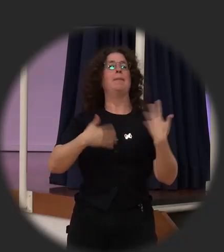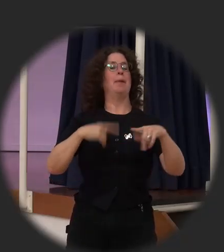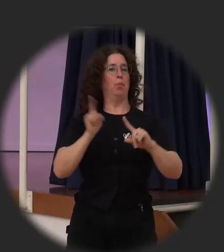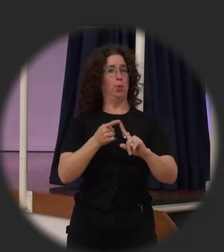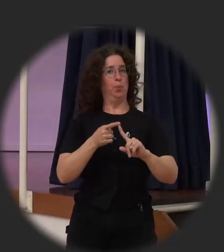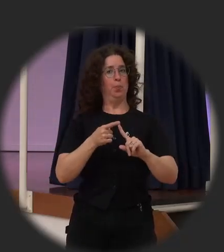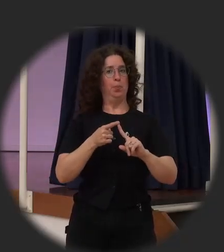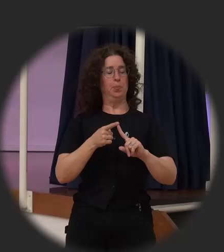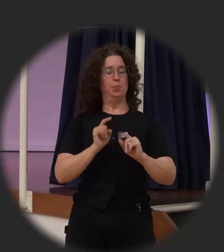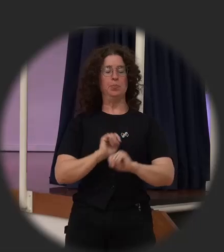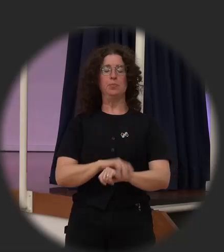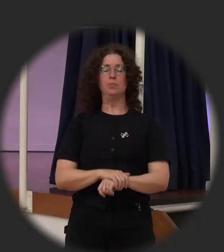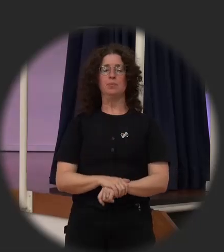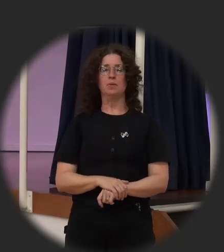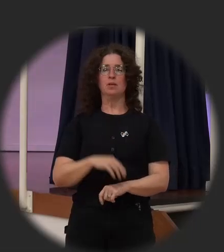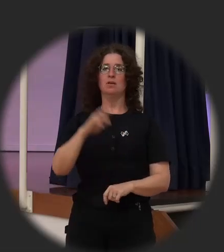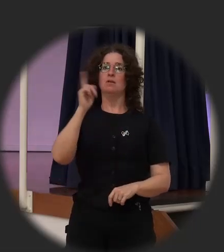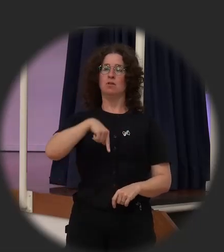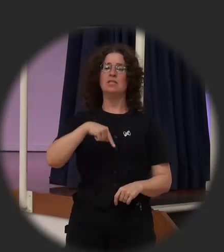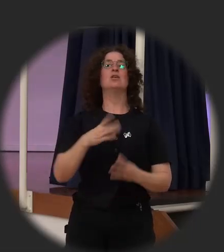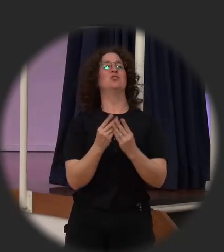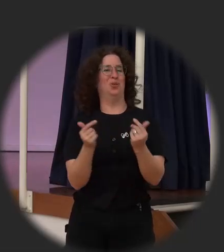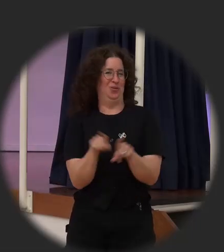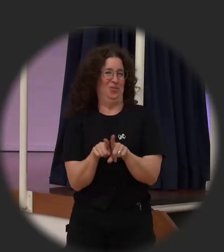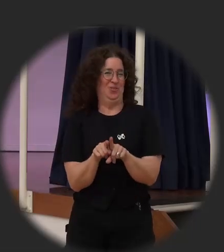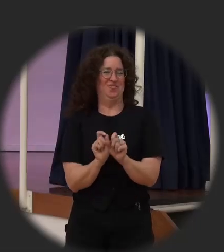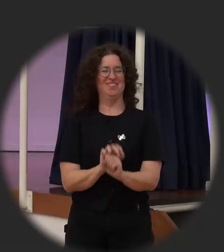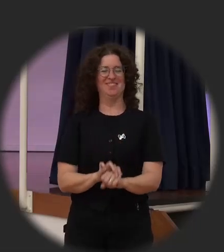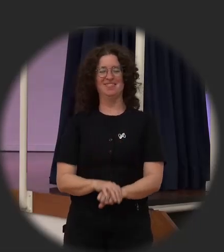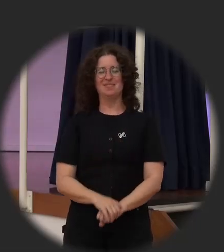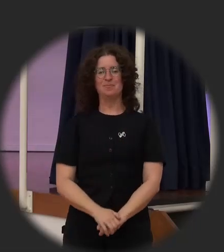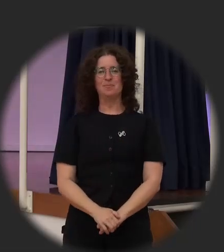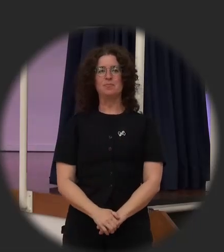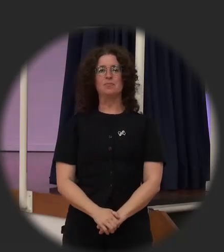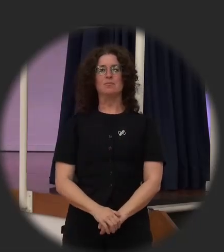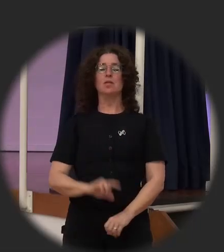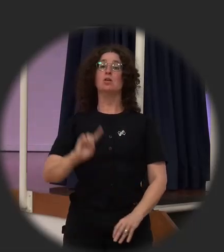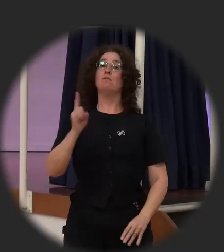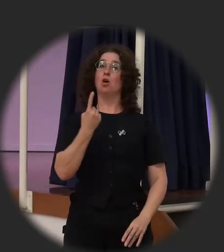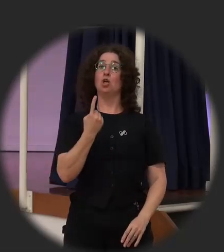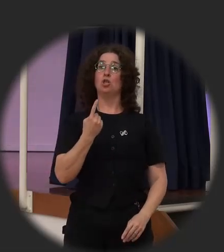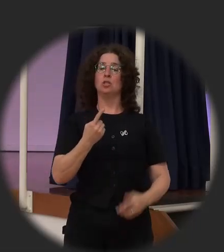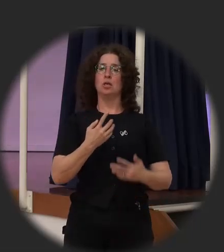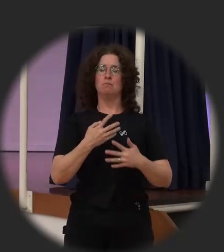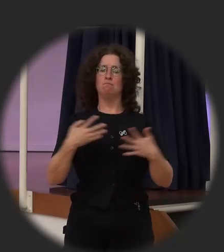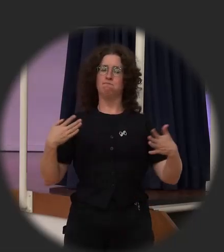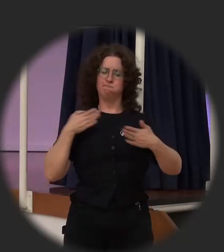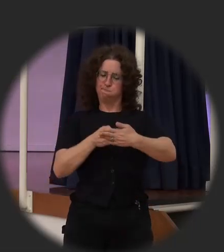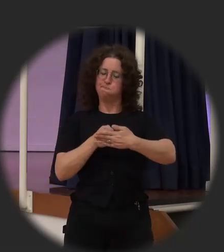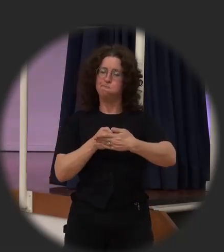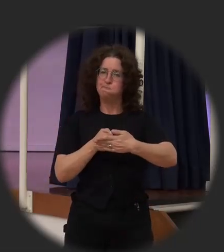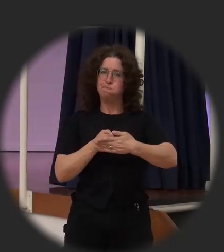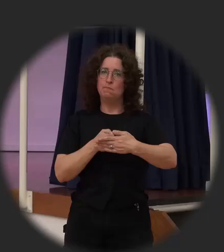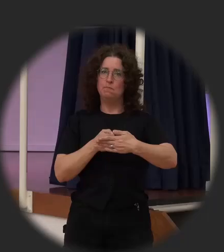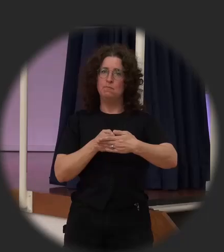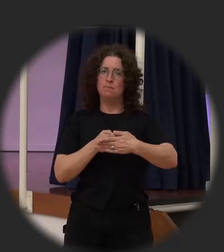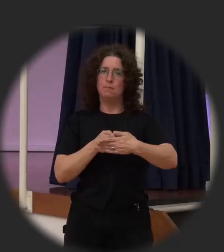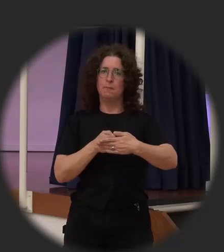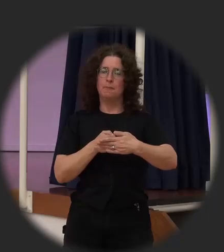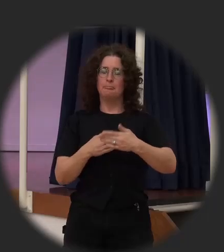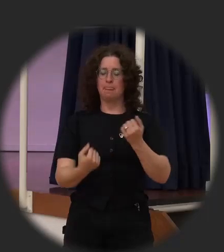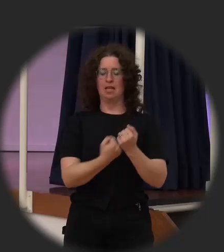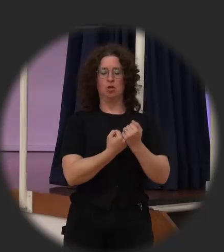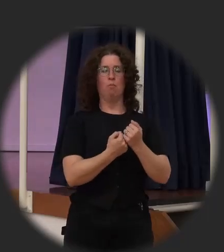process, and for this one, a solution. So the first kind of big issue we ran into was around support for